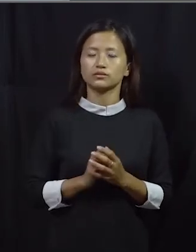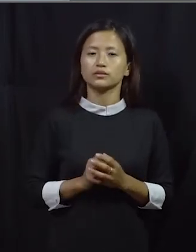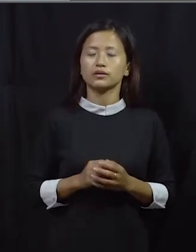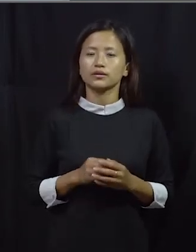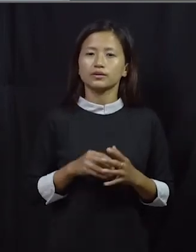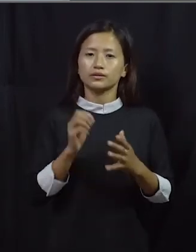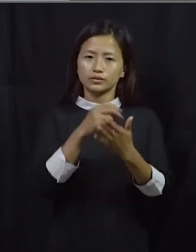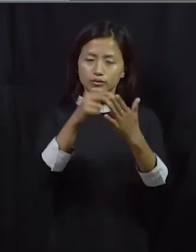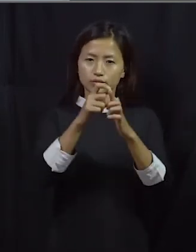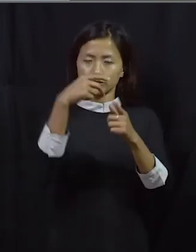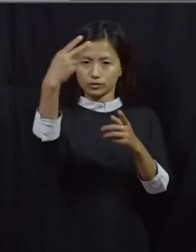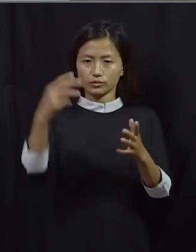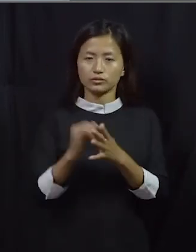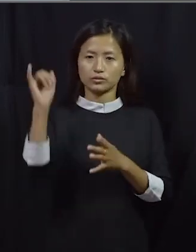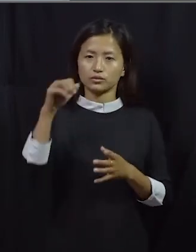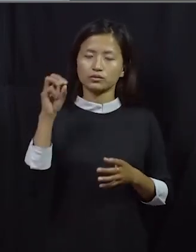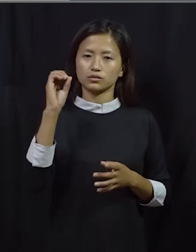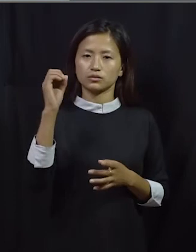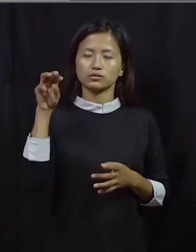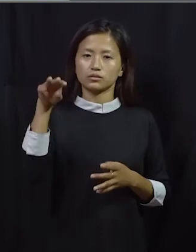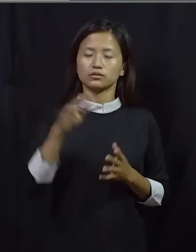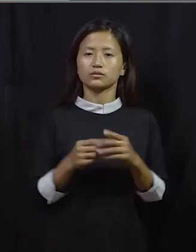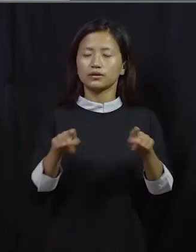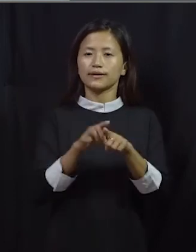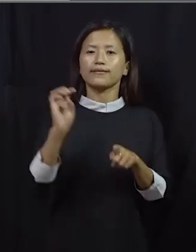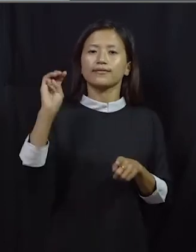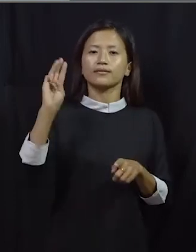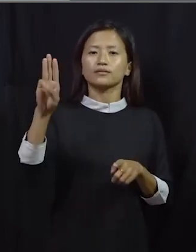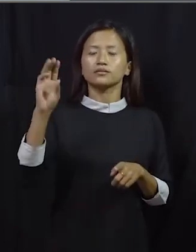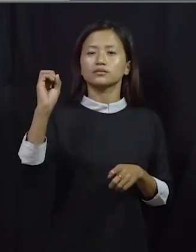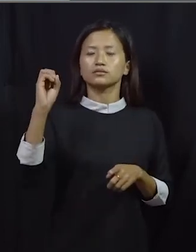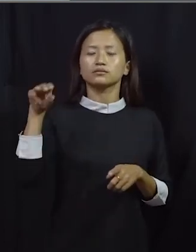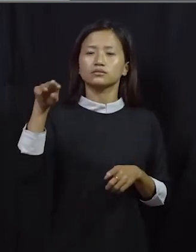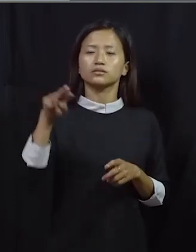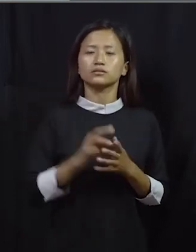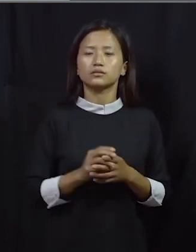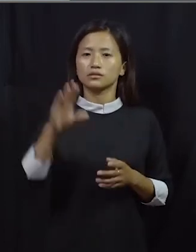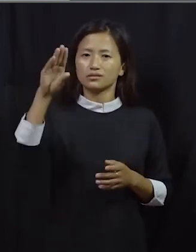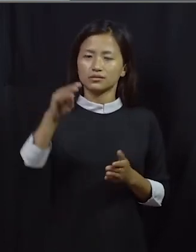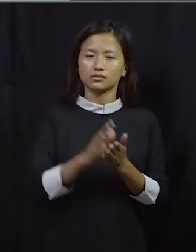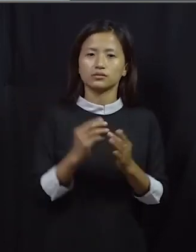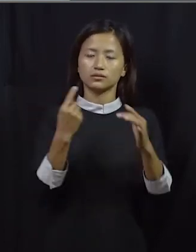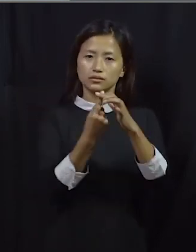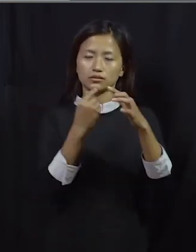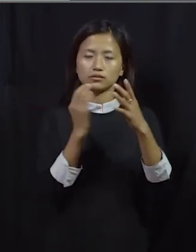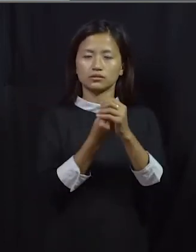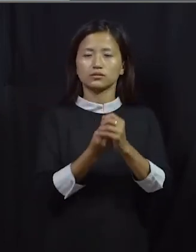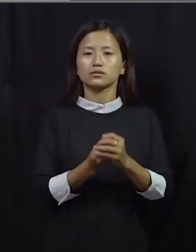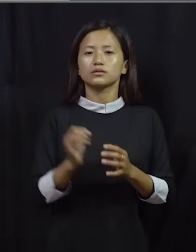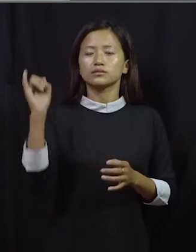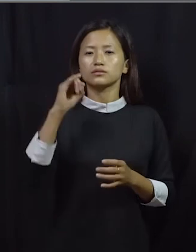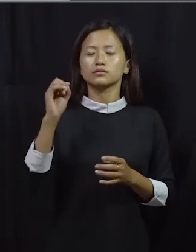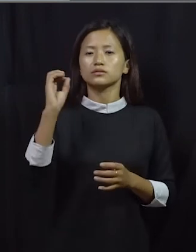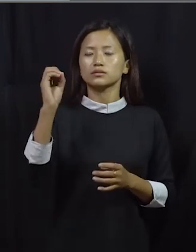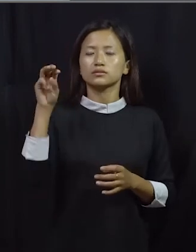drawings. Drawings were 60,000 and 30,000 for personal use. Less additional capital, that is